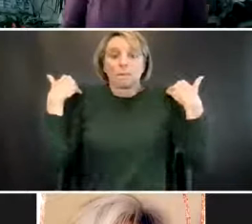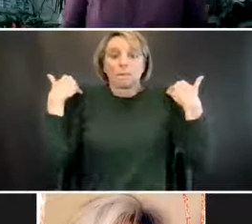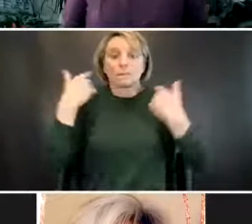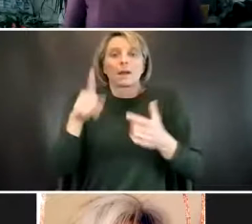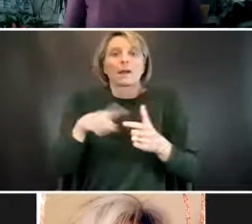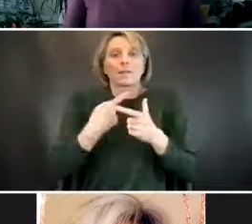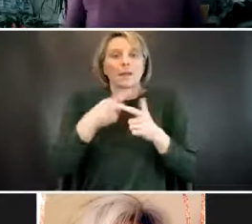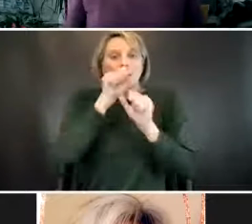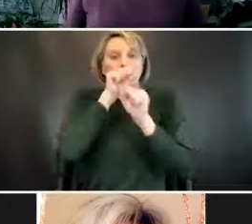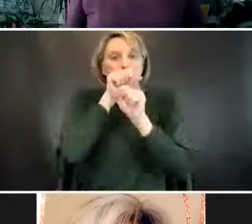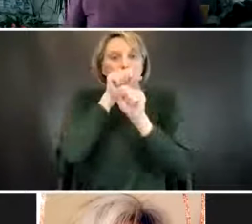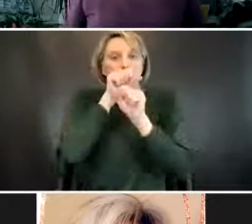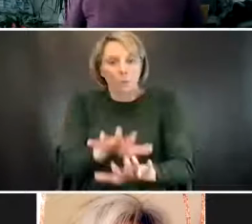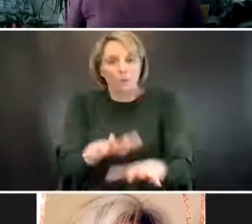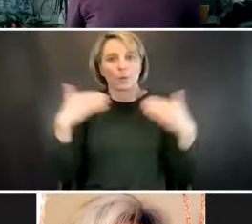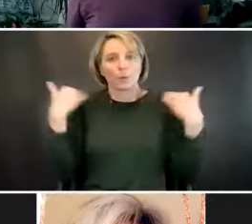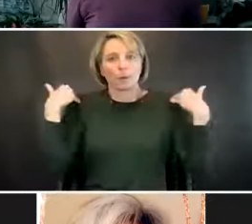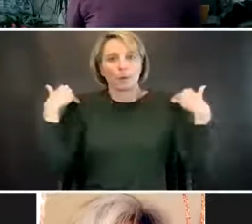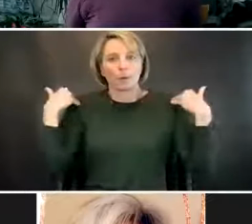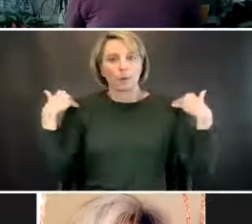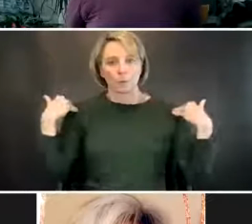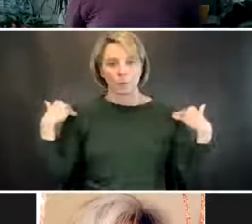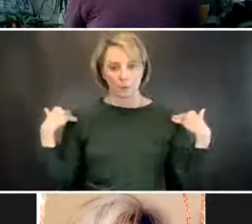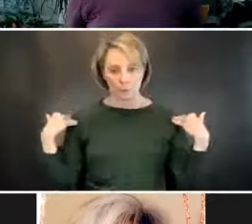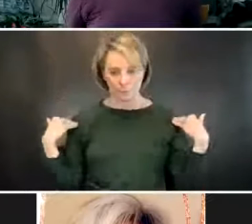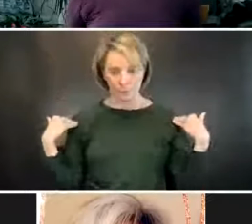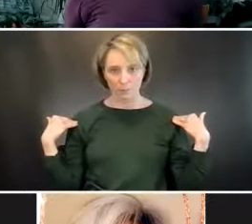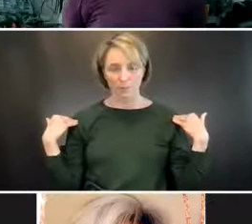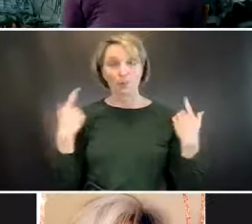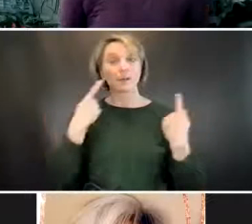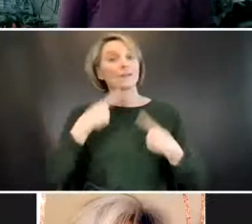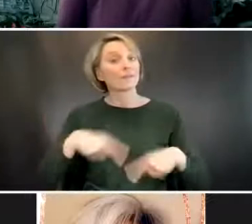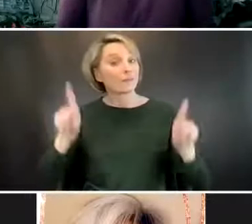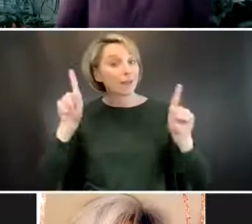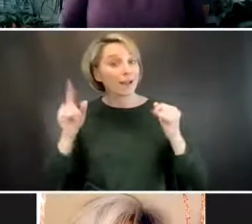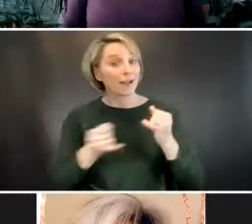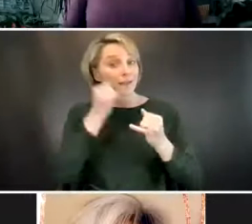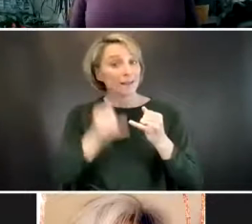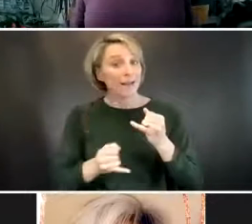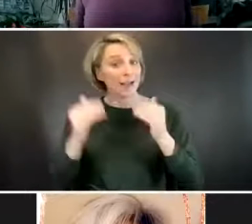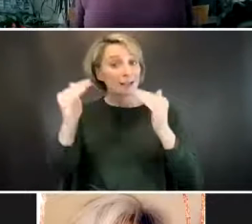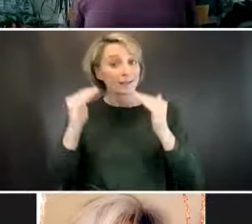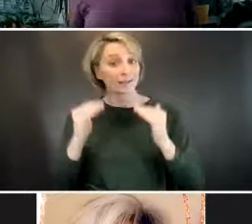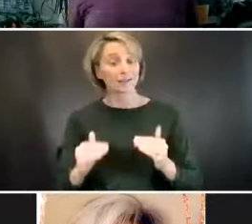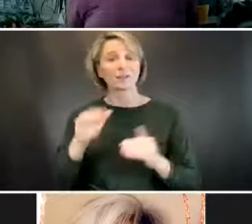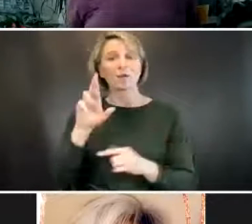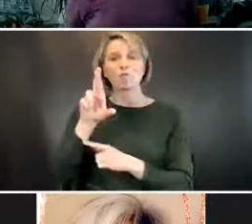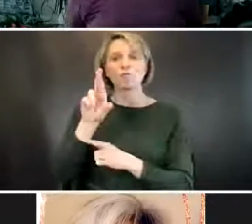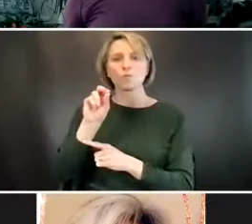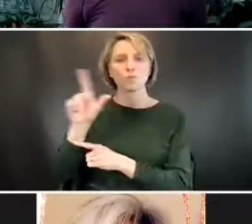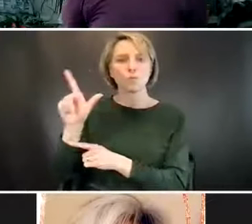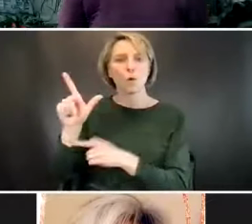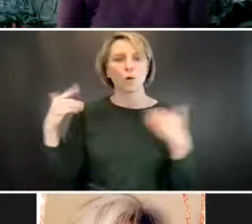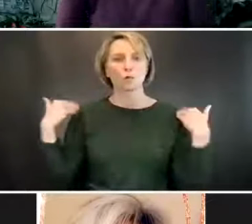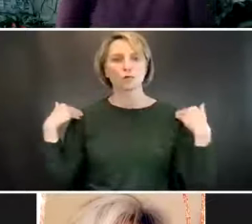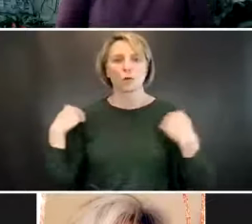And exhale, shoulders down. Finally, last move, just going to roll the shoulders